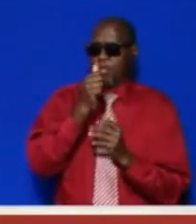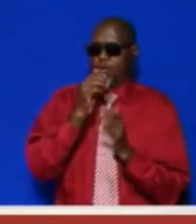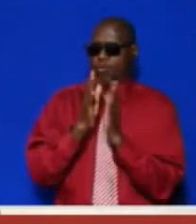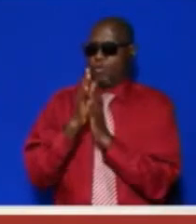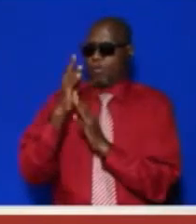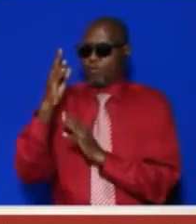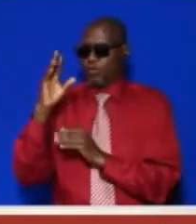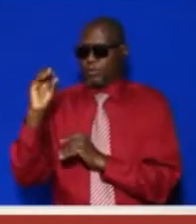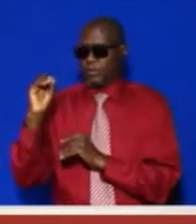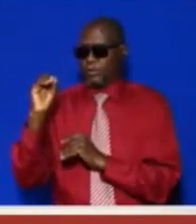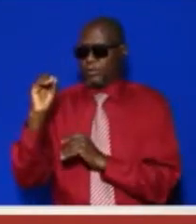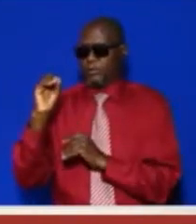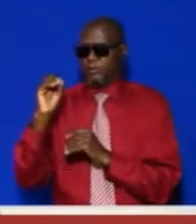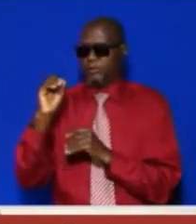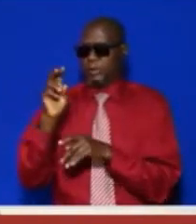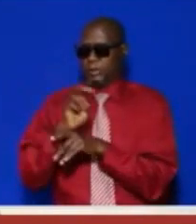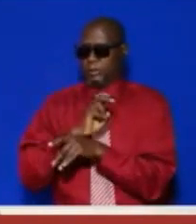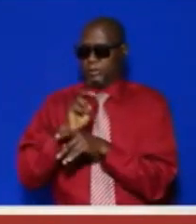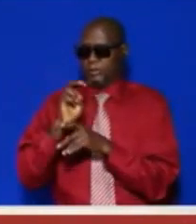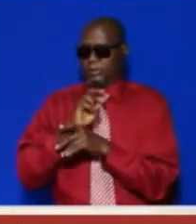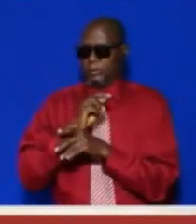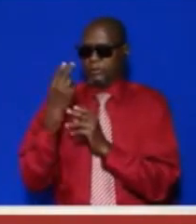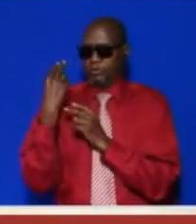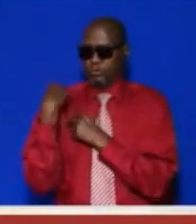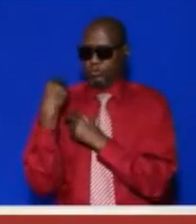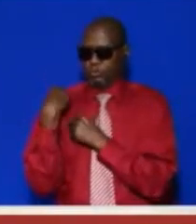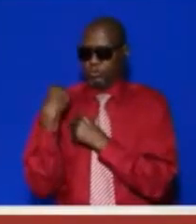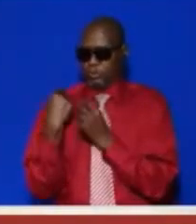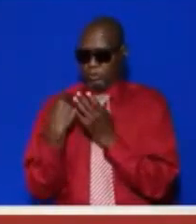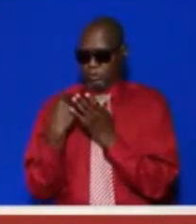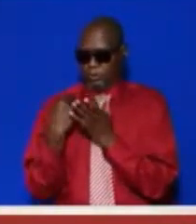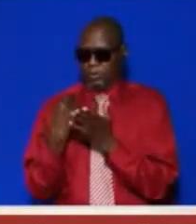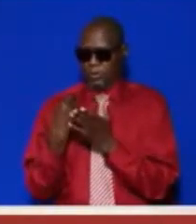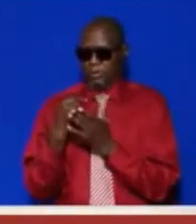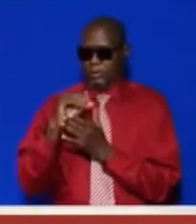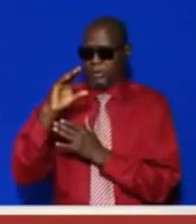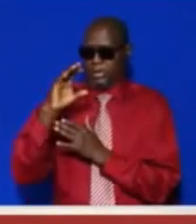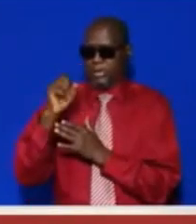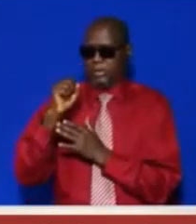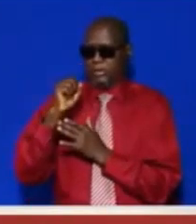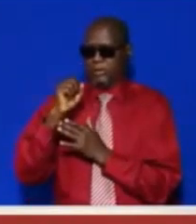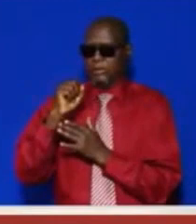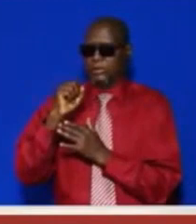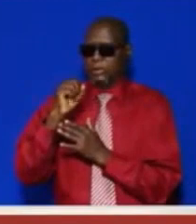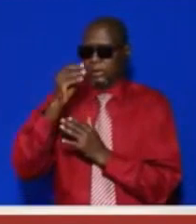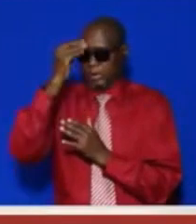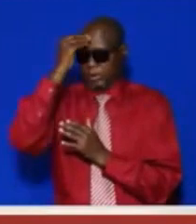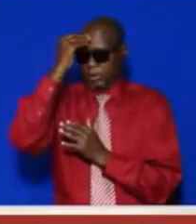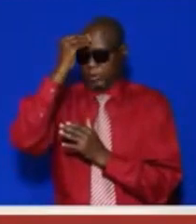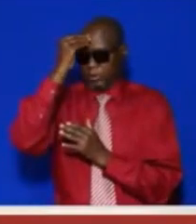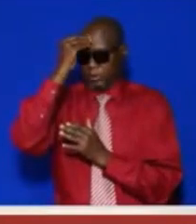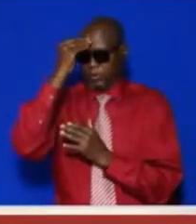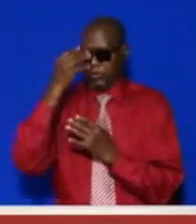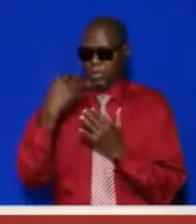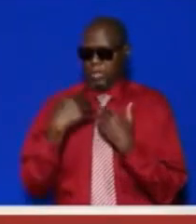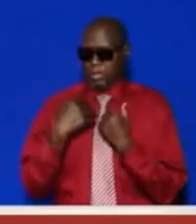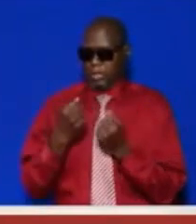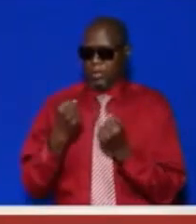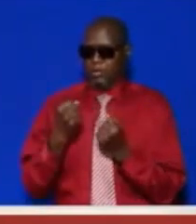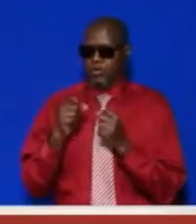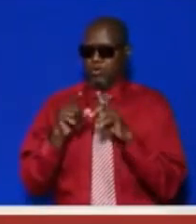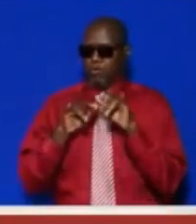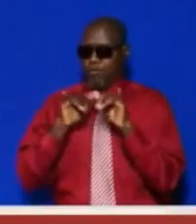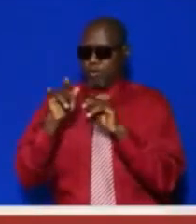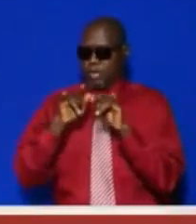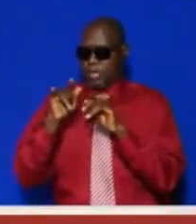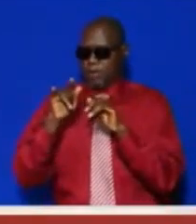in exercise of its oversight role, that Cabinet Secretaries of Education, of Health, of Foreign